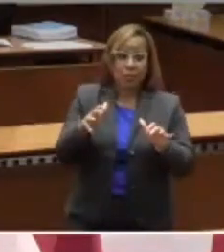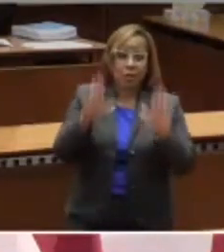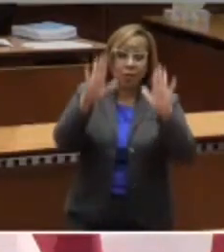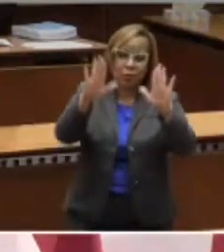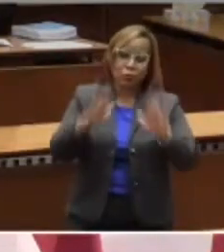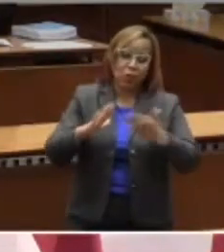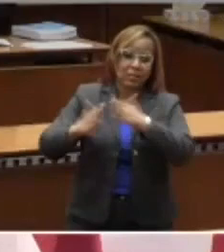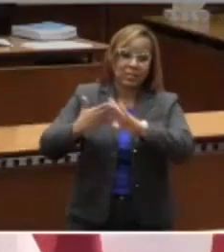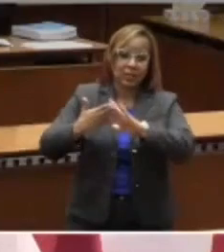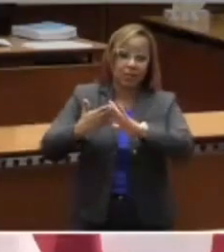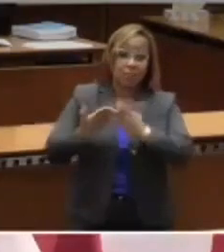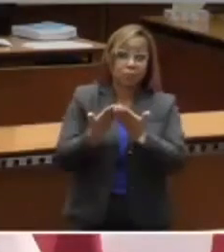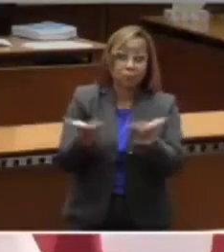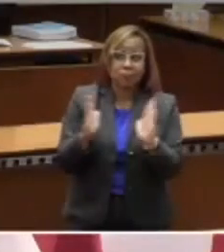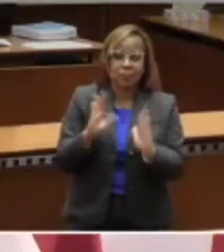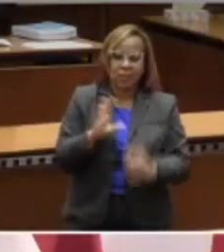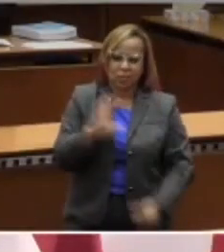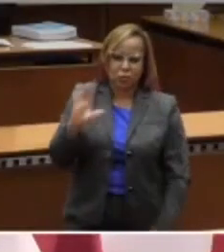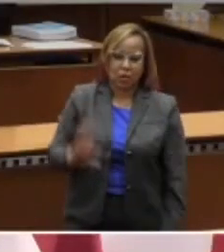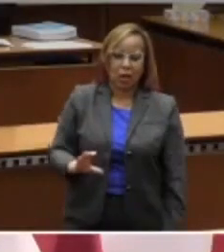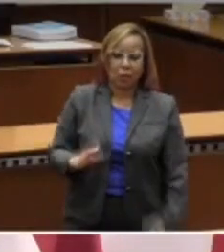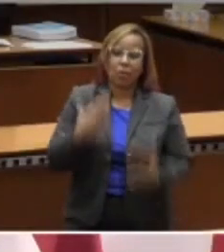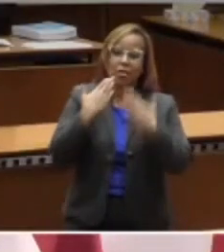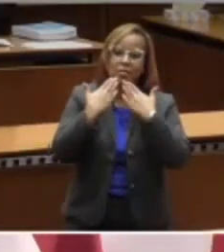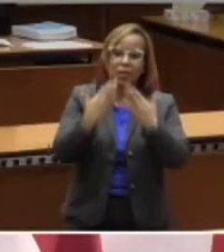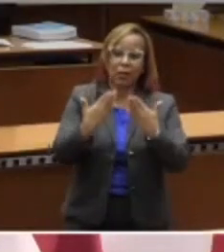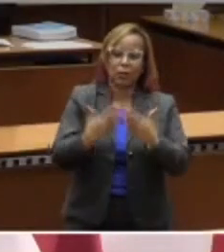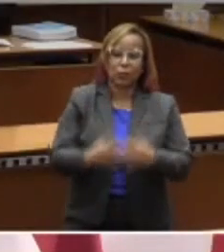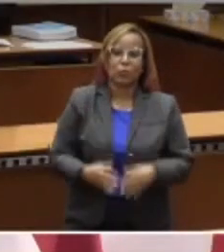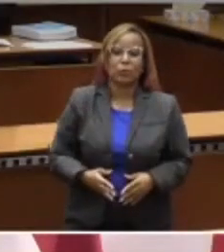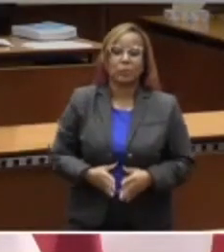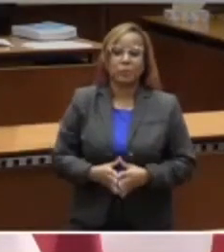the great city of Chicago. Thank you.